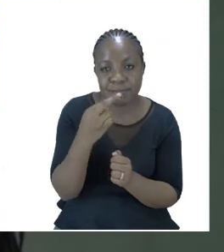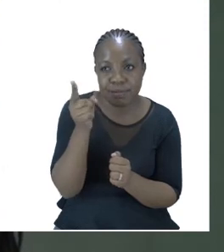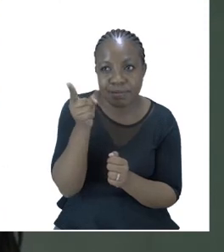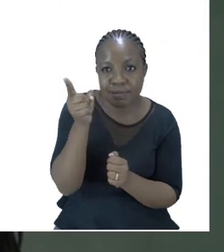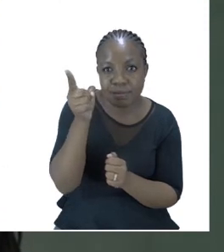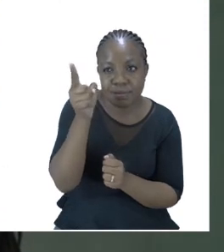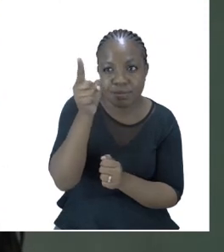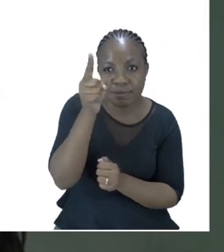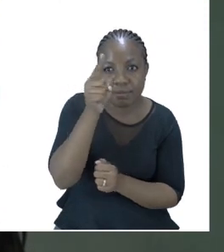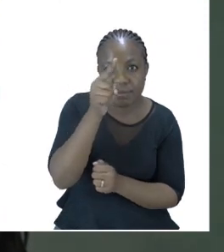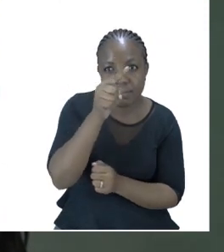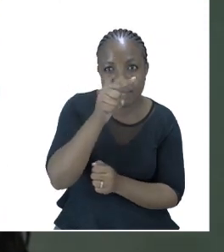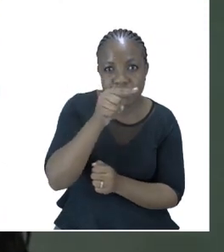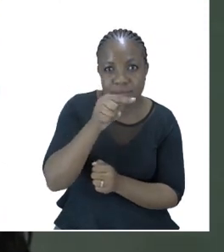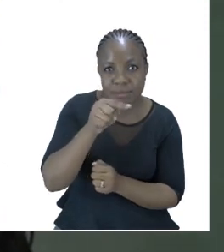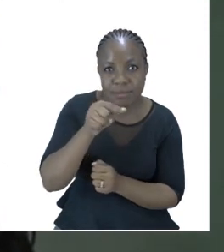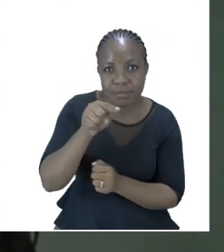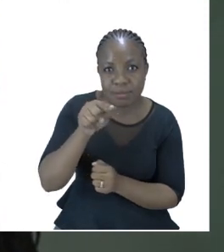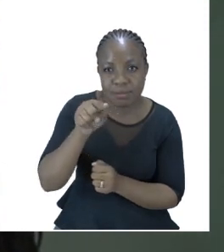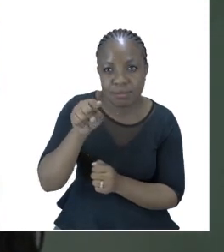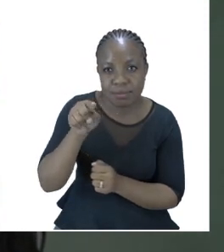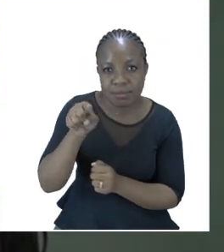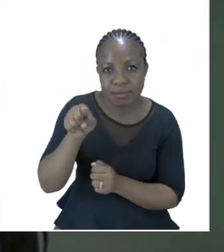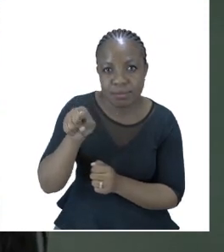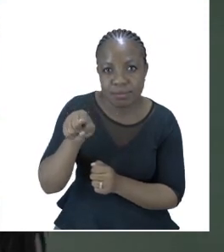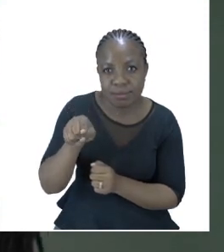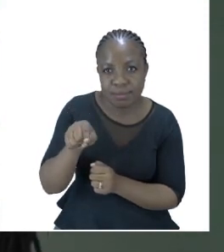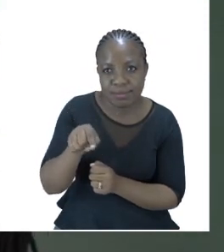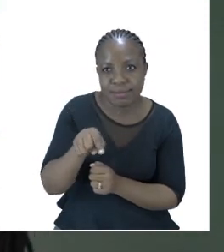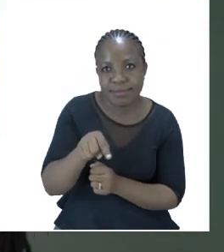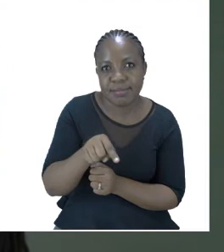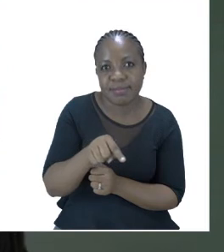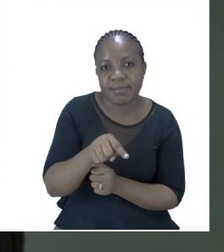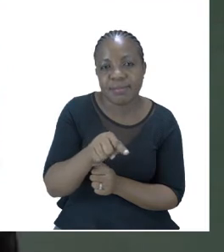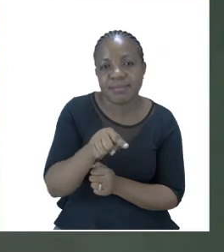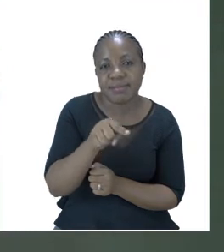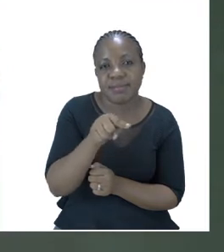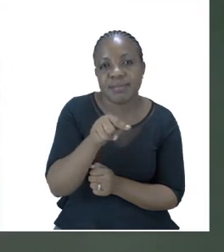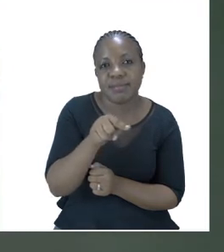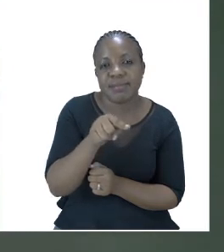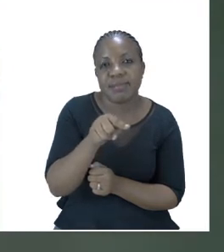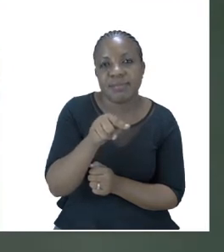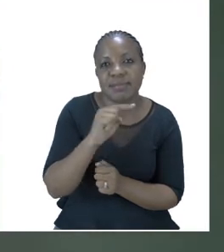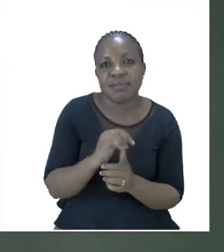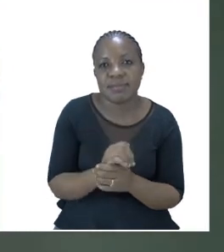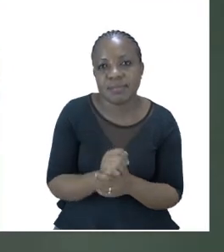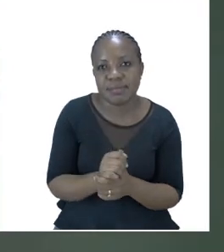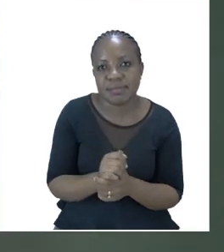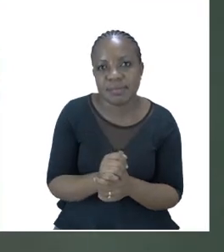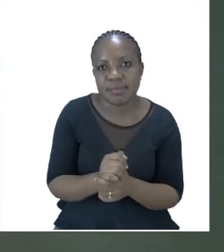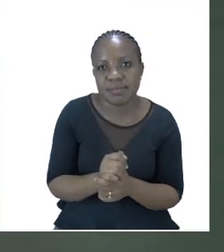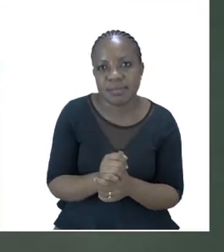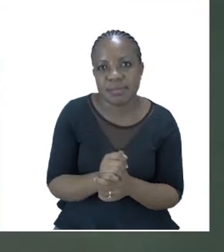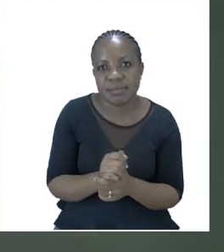round, touching the top line, down and round with a flick. Don't forget